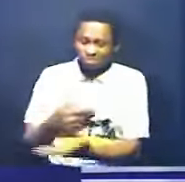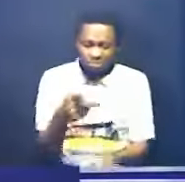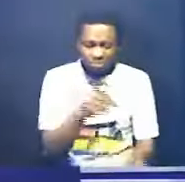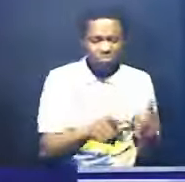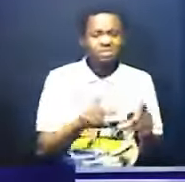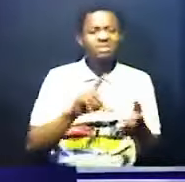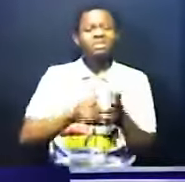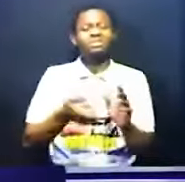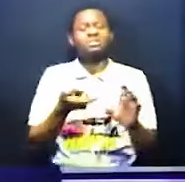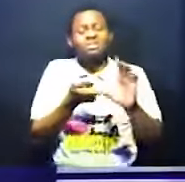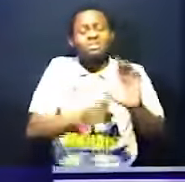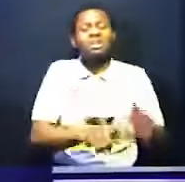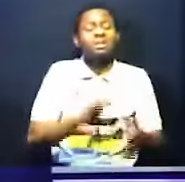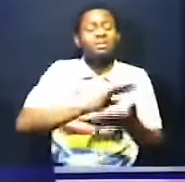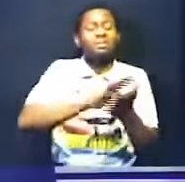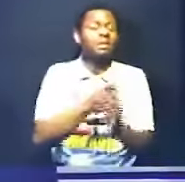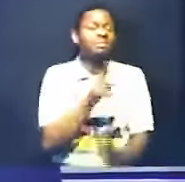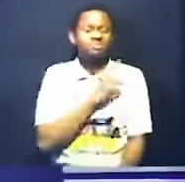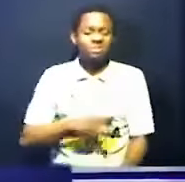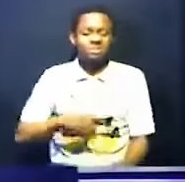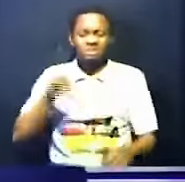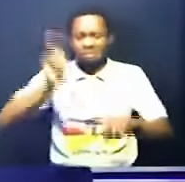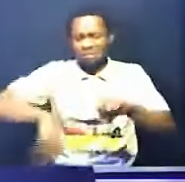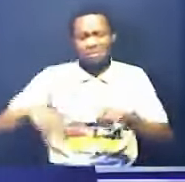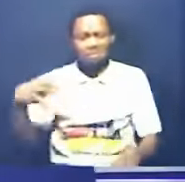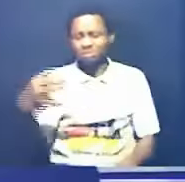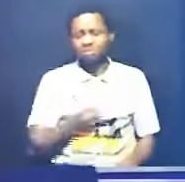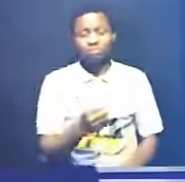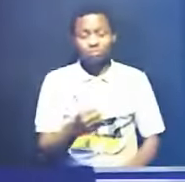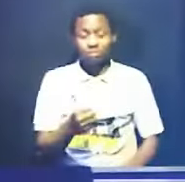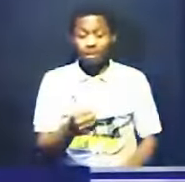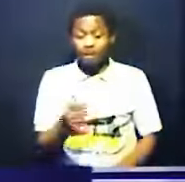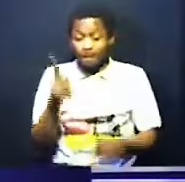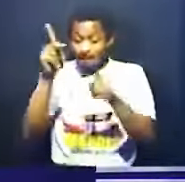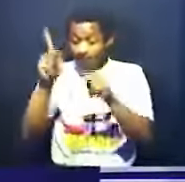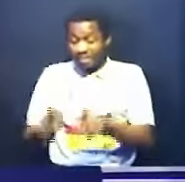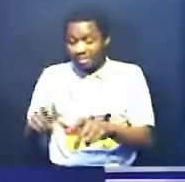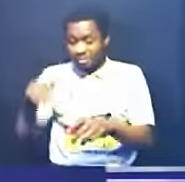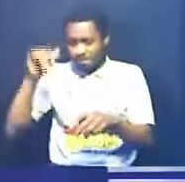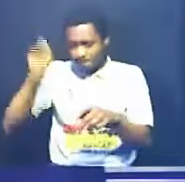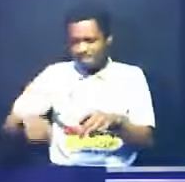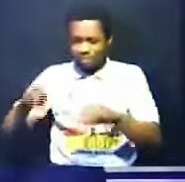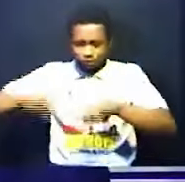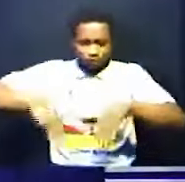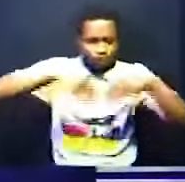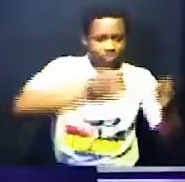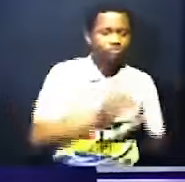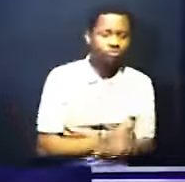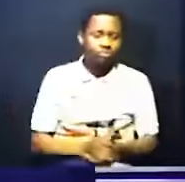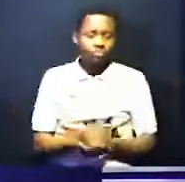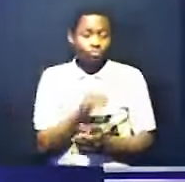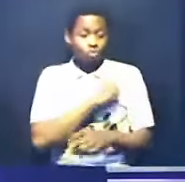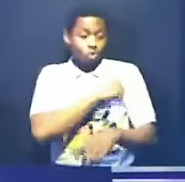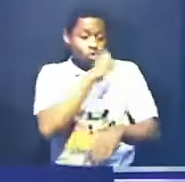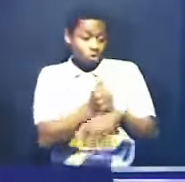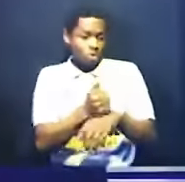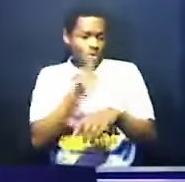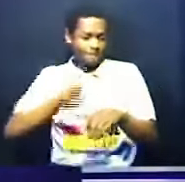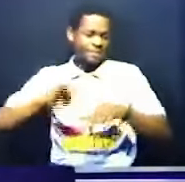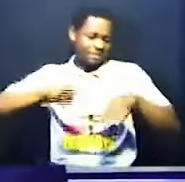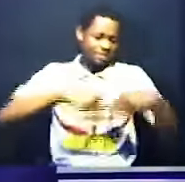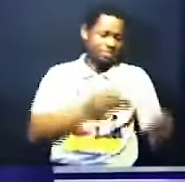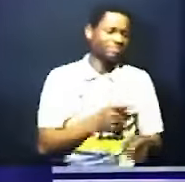people. Authority cannot just be taken; it must be conferred. To me, wohi yem petumfa yadema.